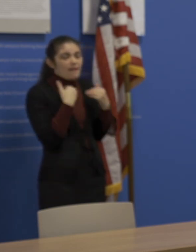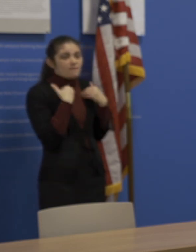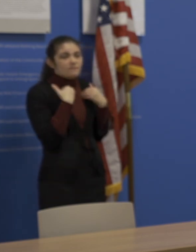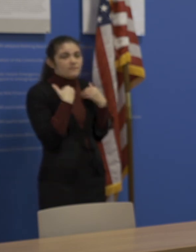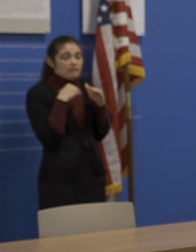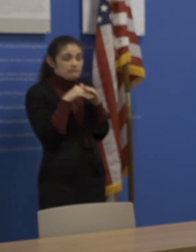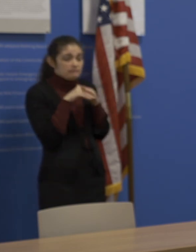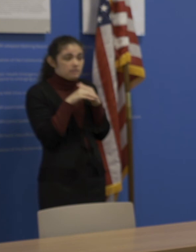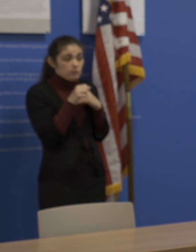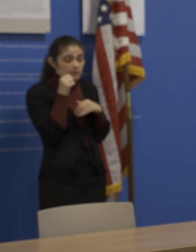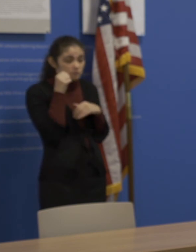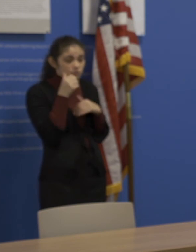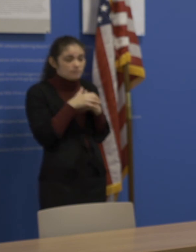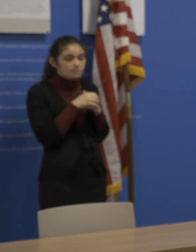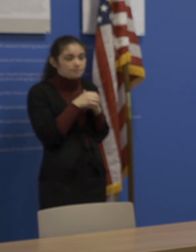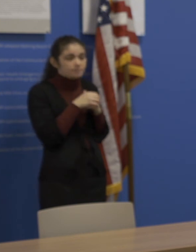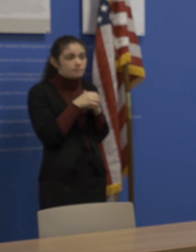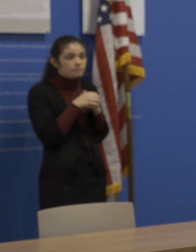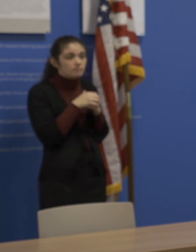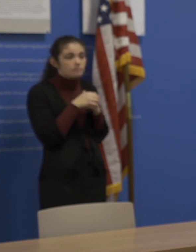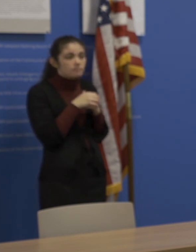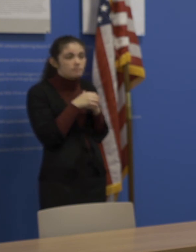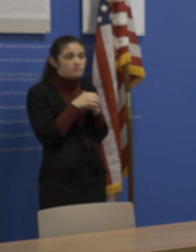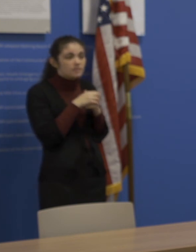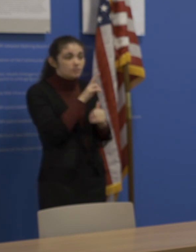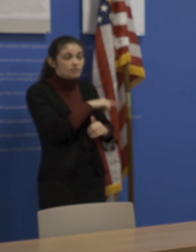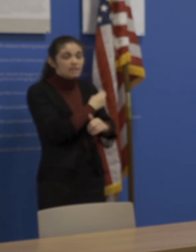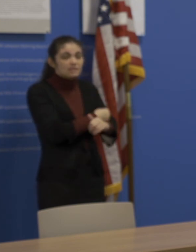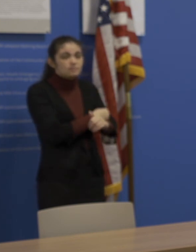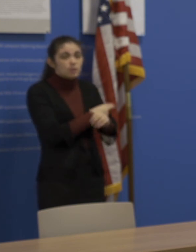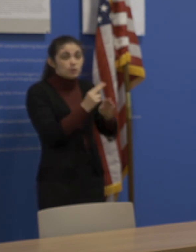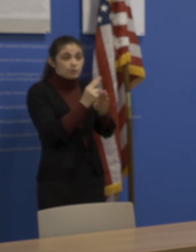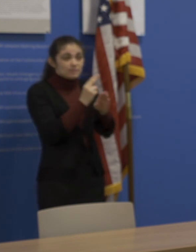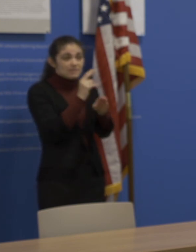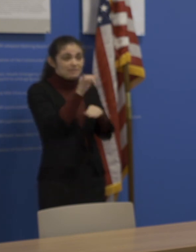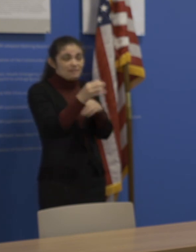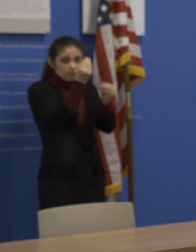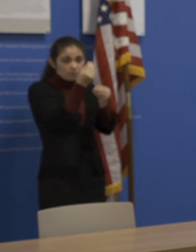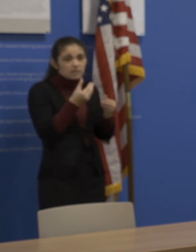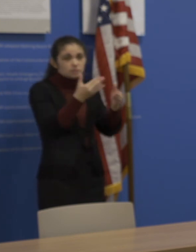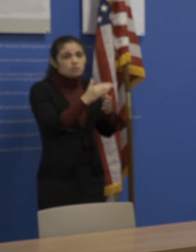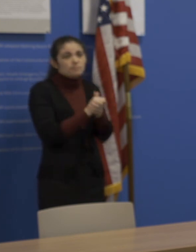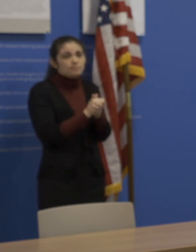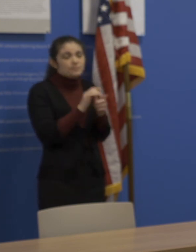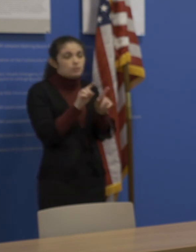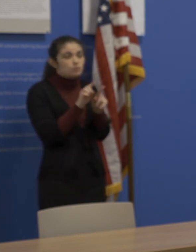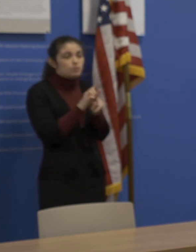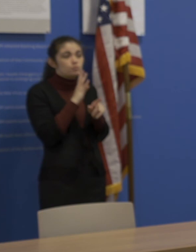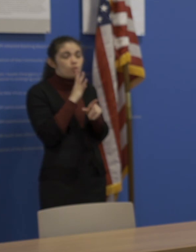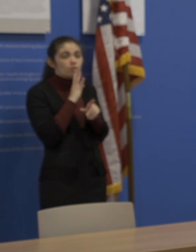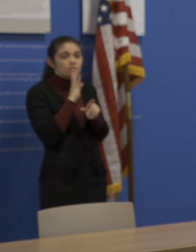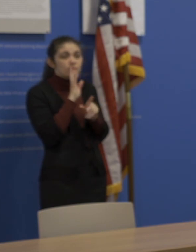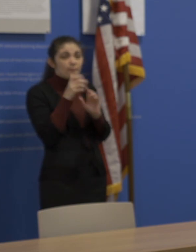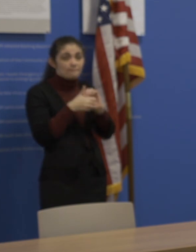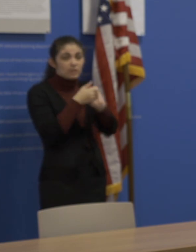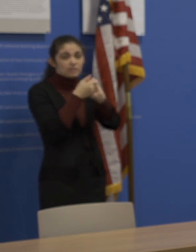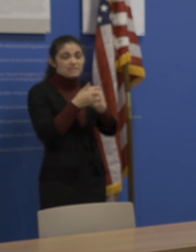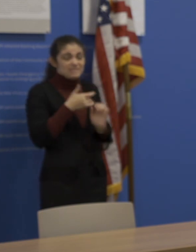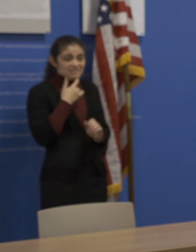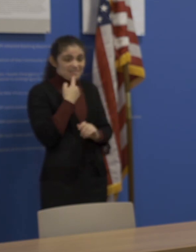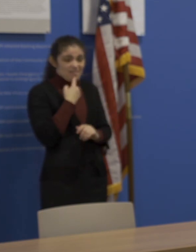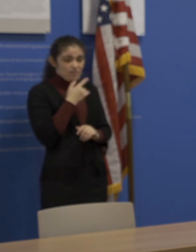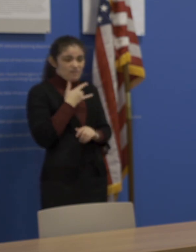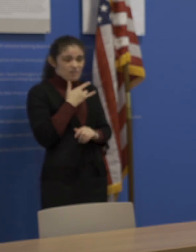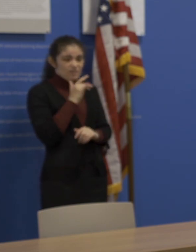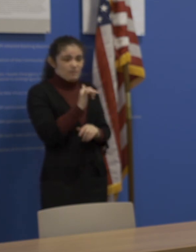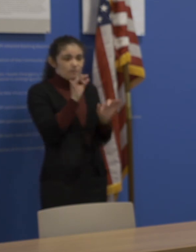just yesterday to the hospital utilization data, and we talked to our hospital partners and said we feel this is important to